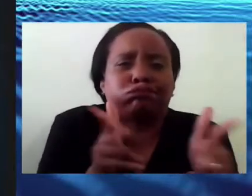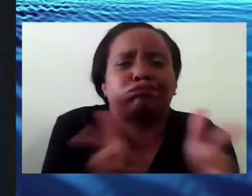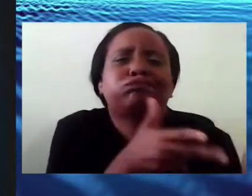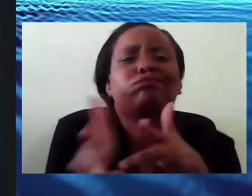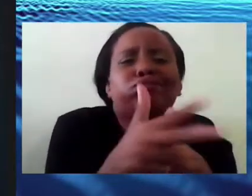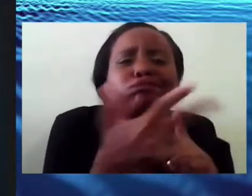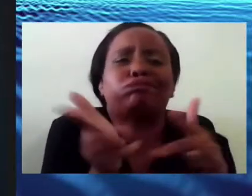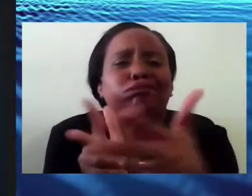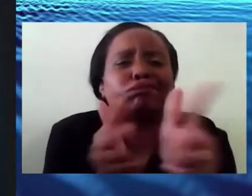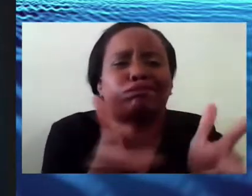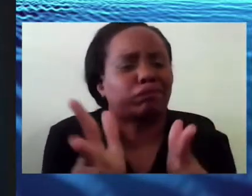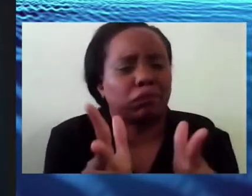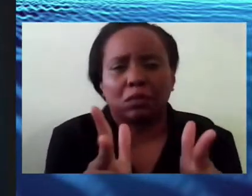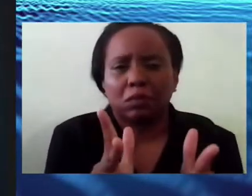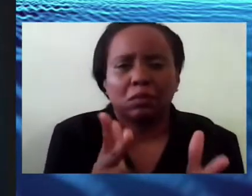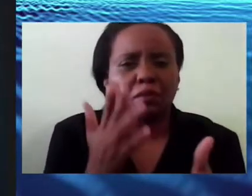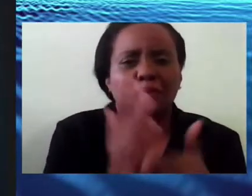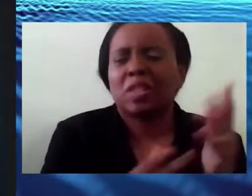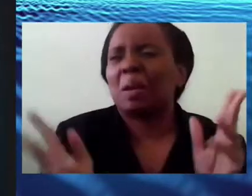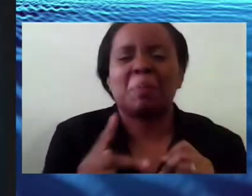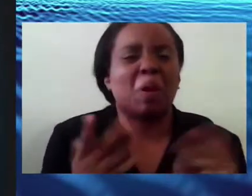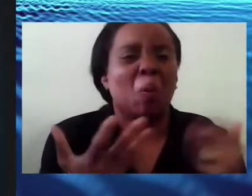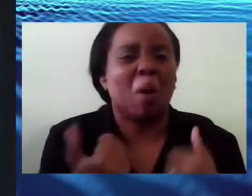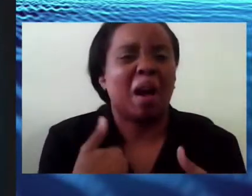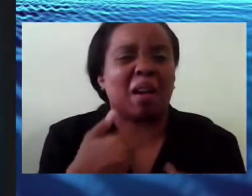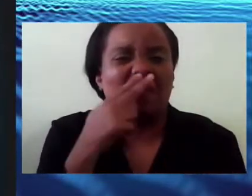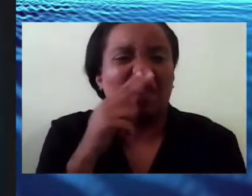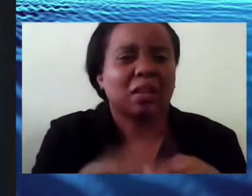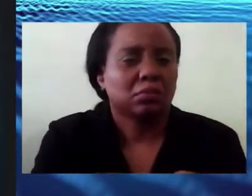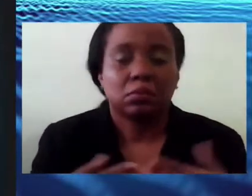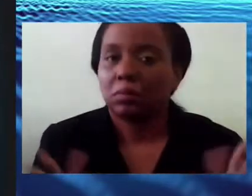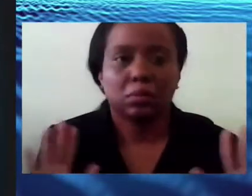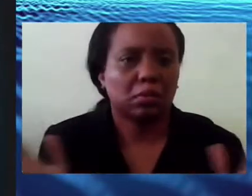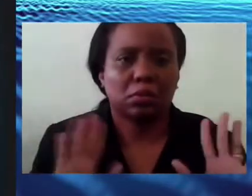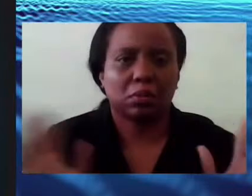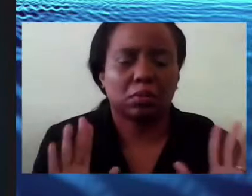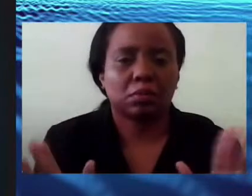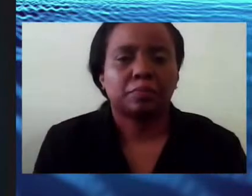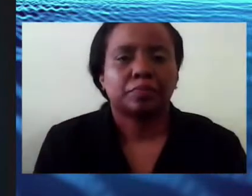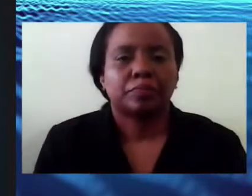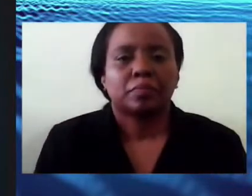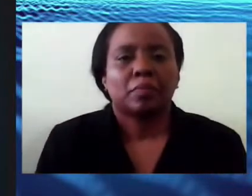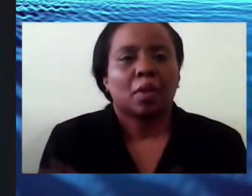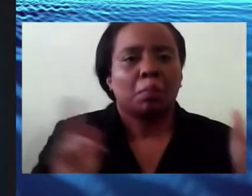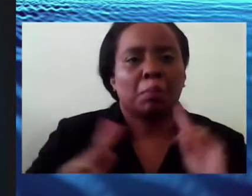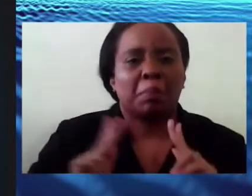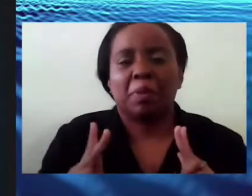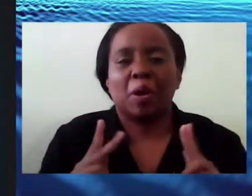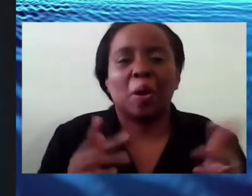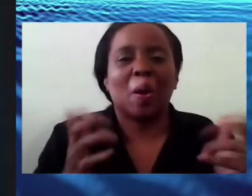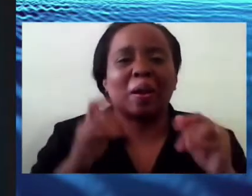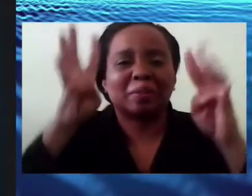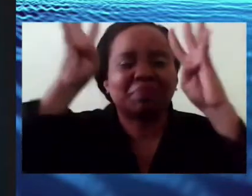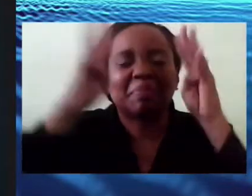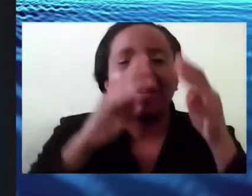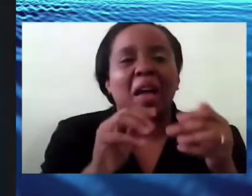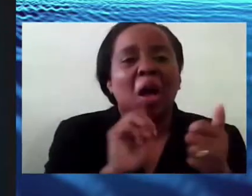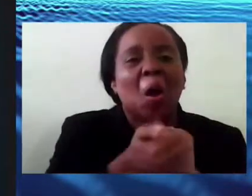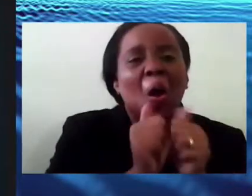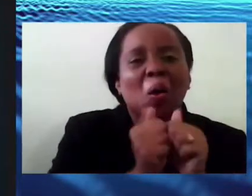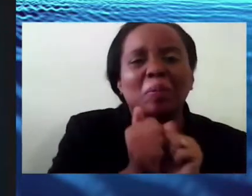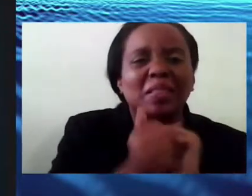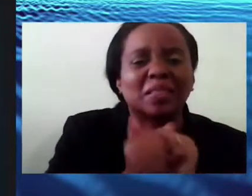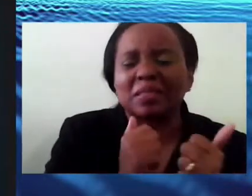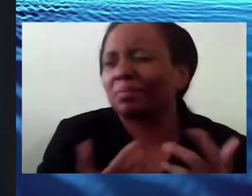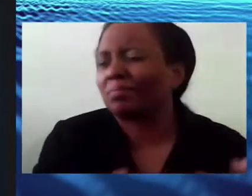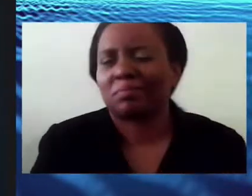Bajans. And some people decide to have fun with it. And, you know, there's always this competition between the contractors or anybody in the same